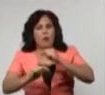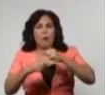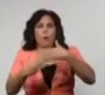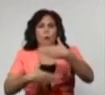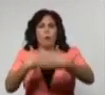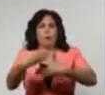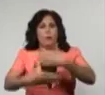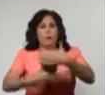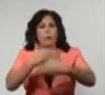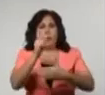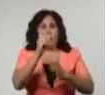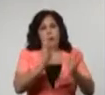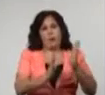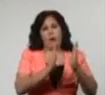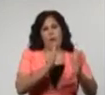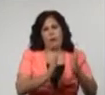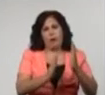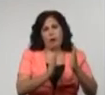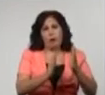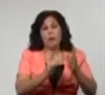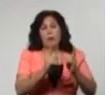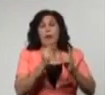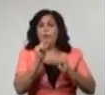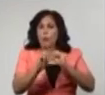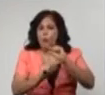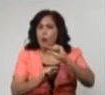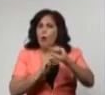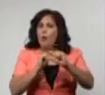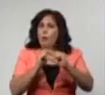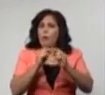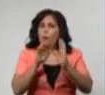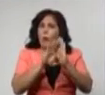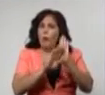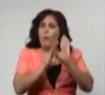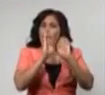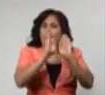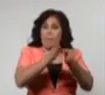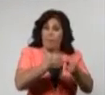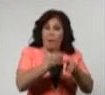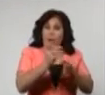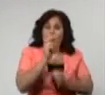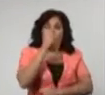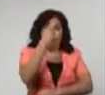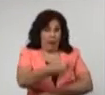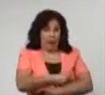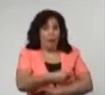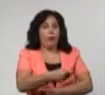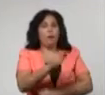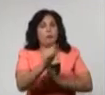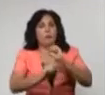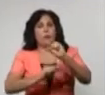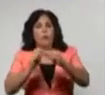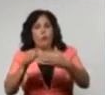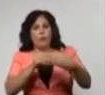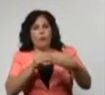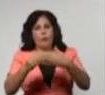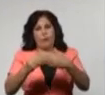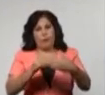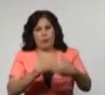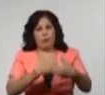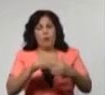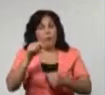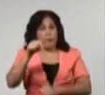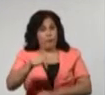122 remain hospitalized. Of these 122 active cases we have